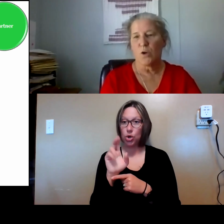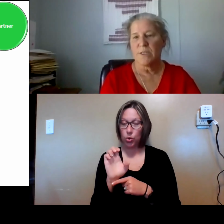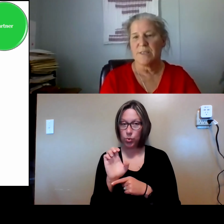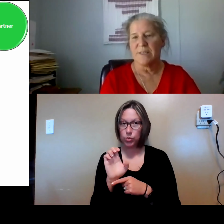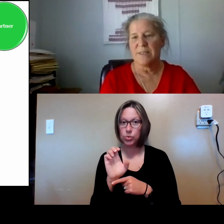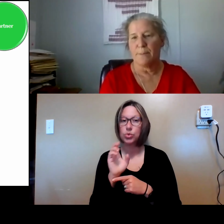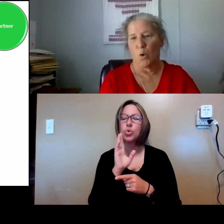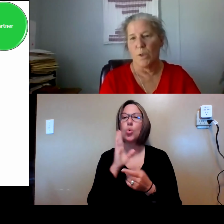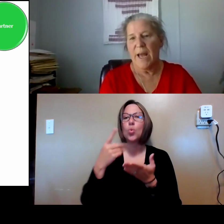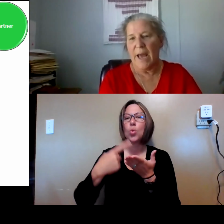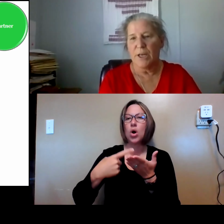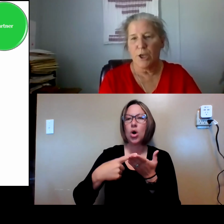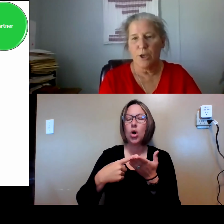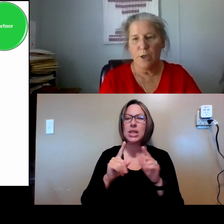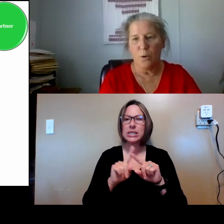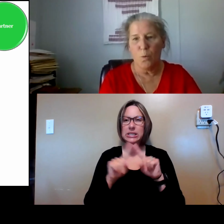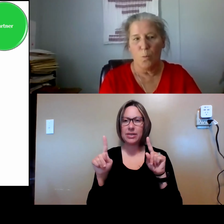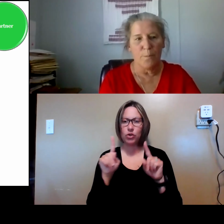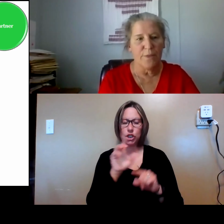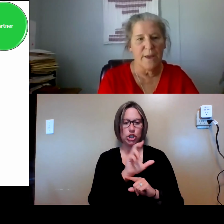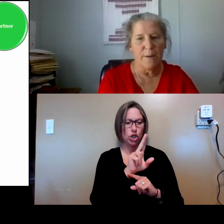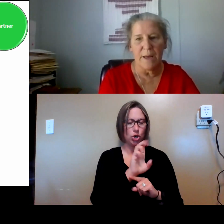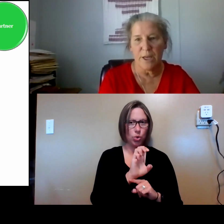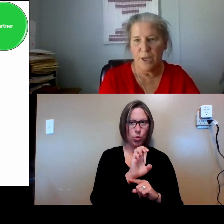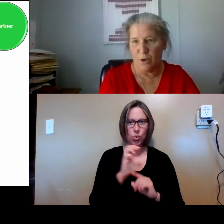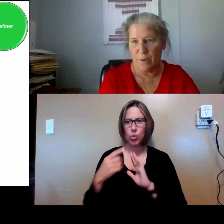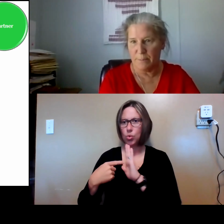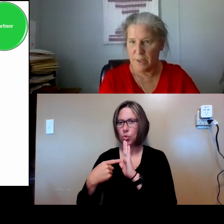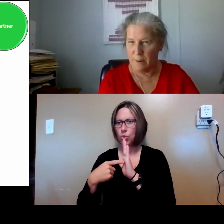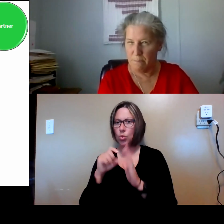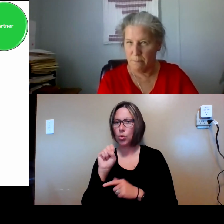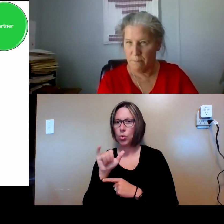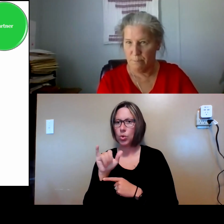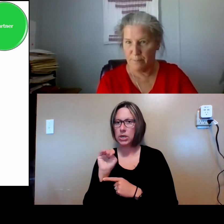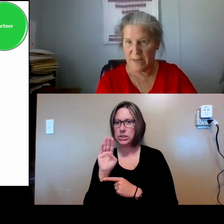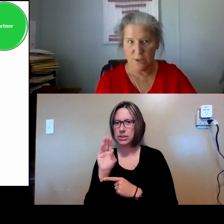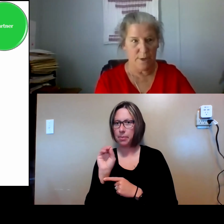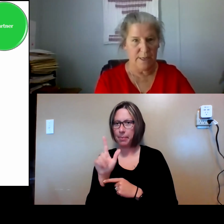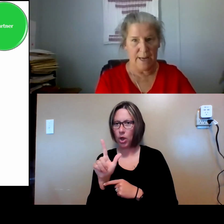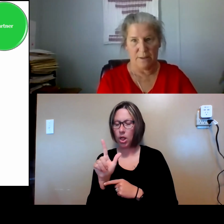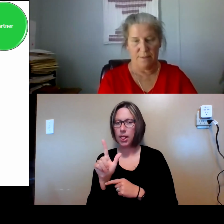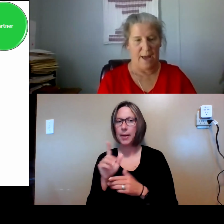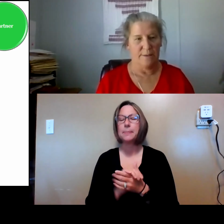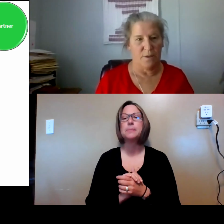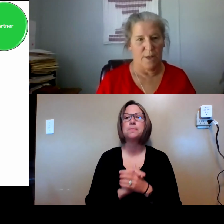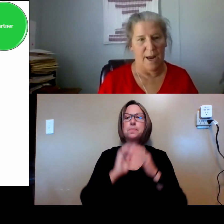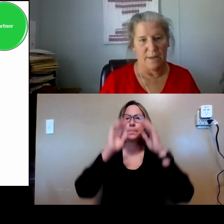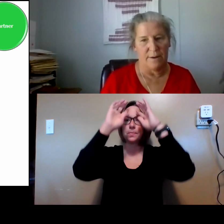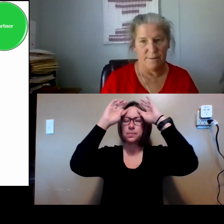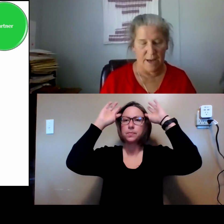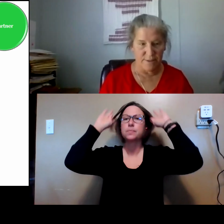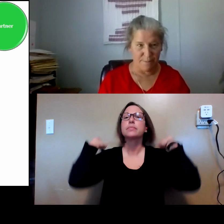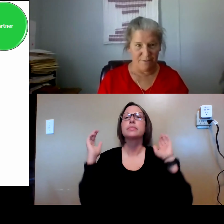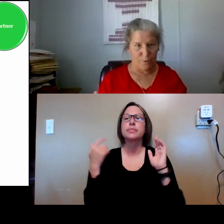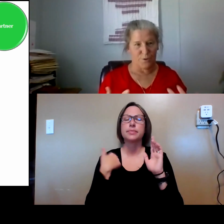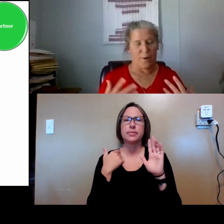cues versus a symbol. And a cue, when we think about a cue, and I'm going to put my screen down like that so that I can